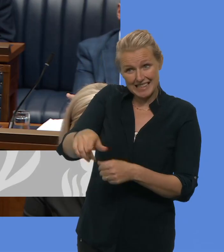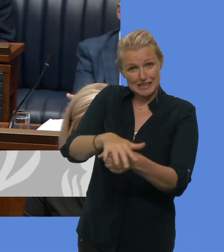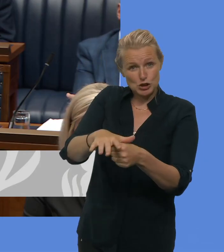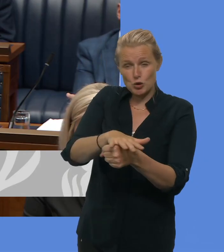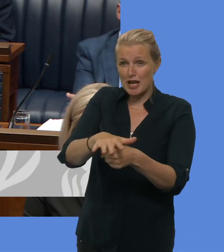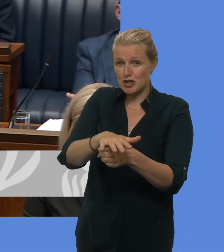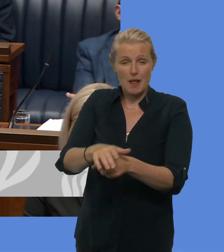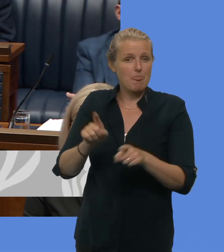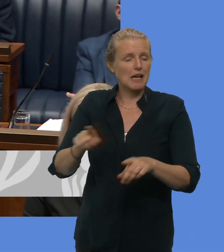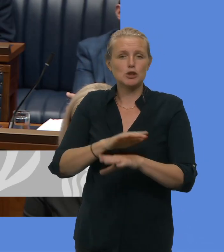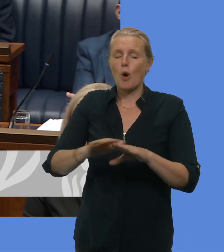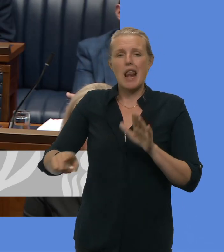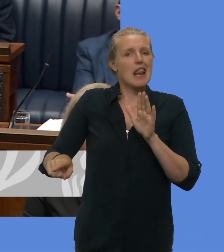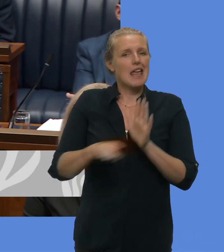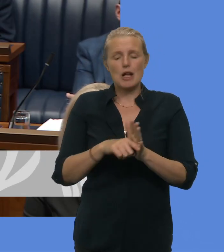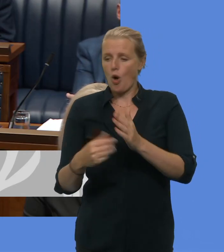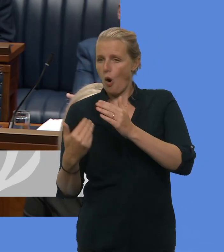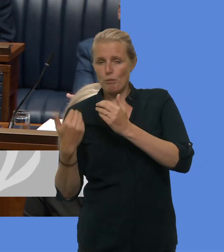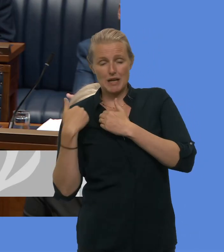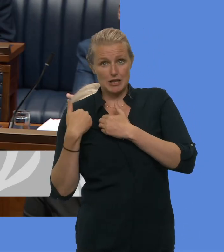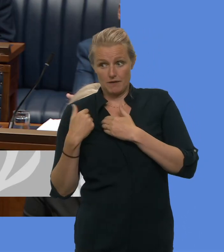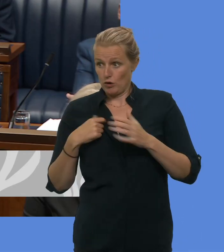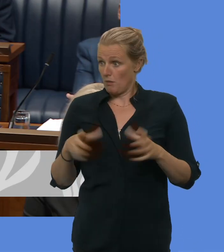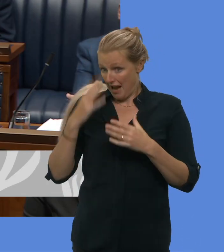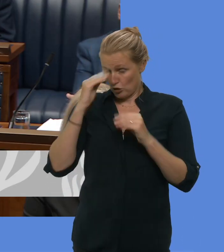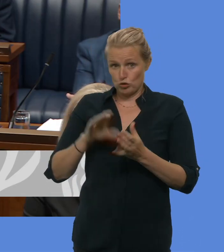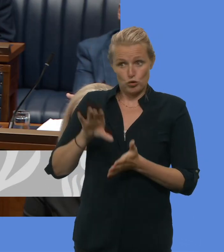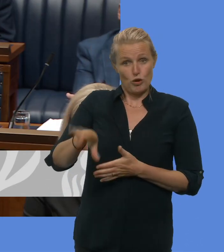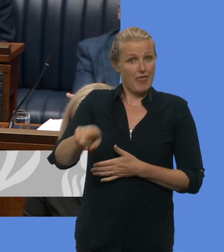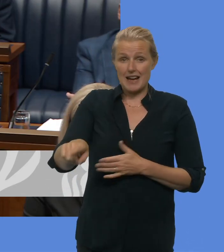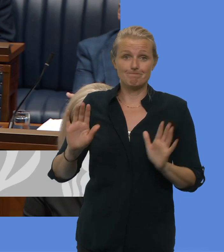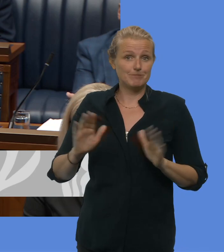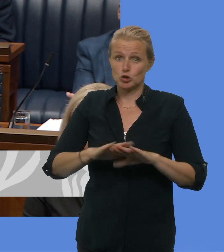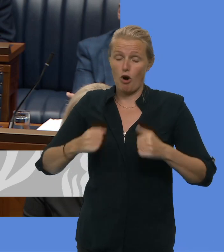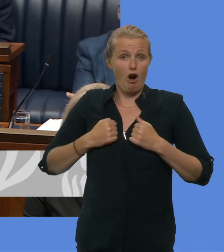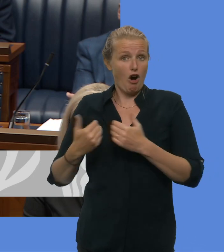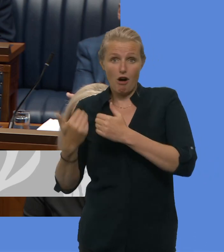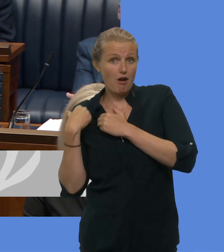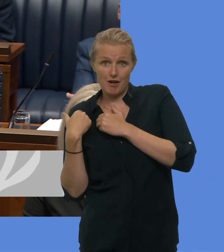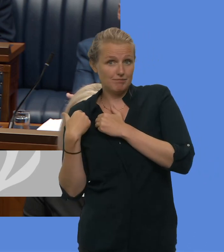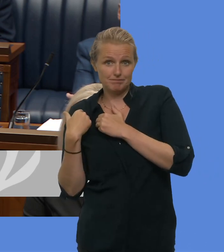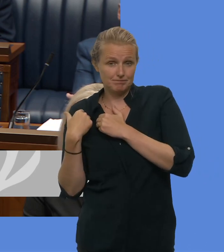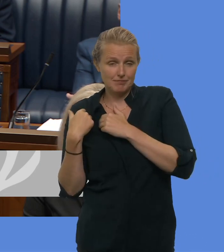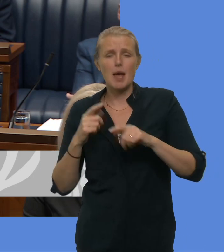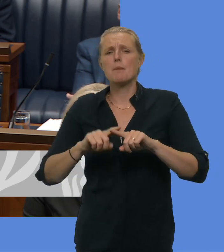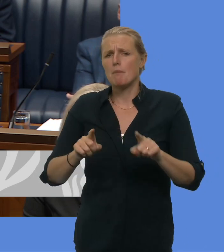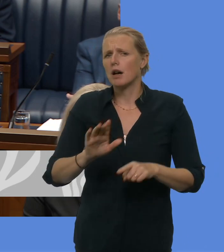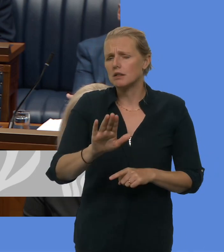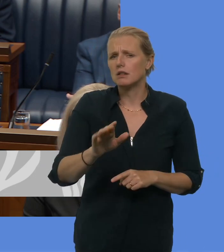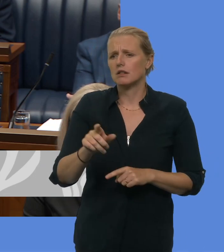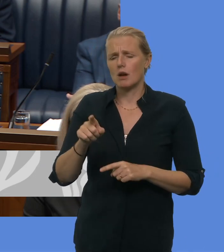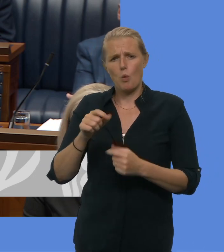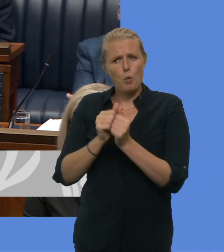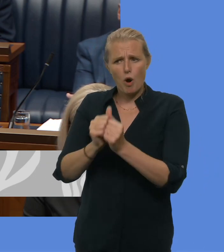is not a legal obligation on the Department of Education to provide support in that respect. What I would say is engage with the